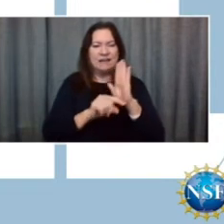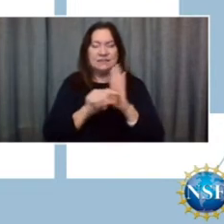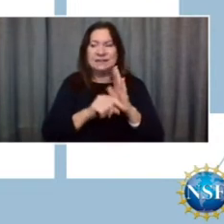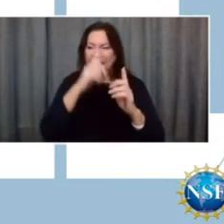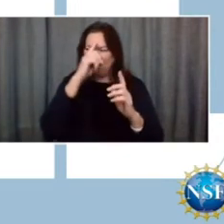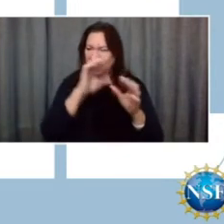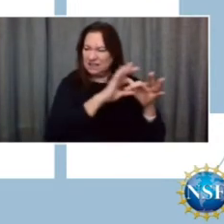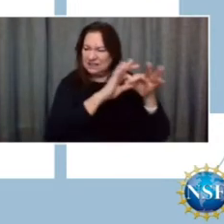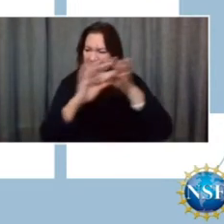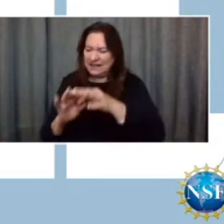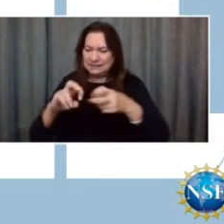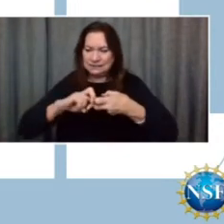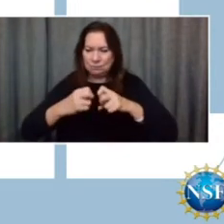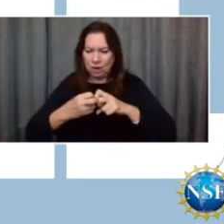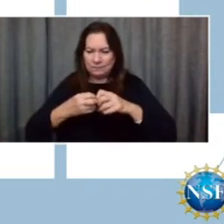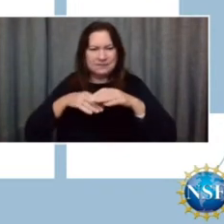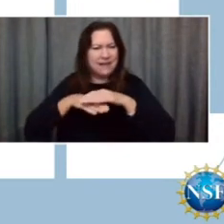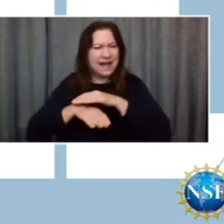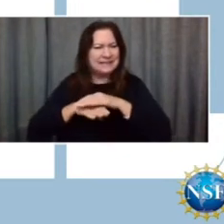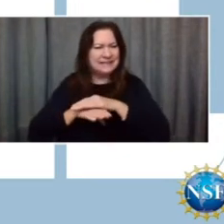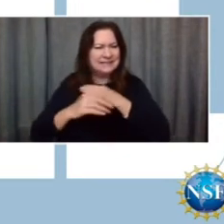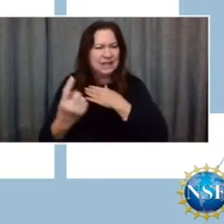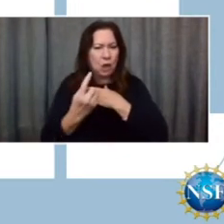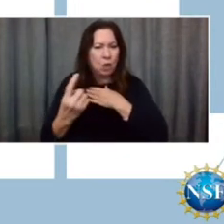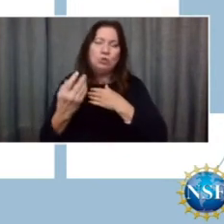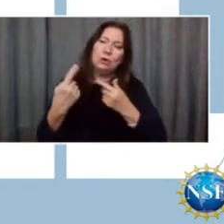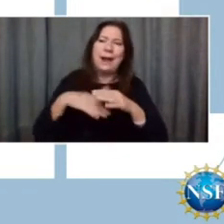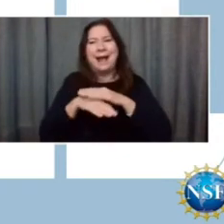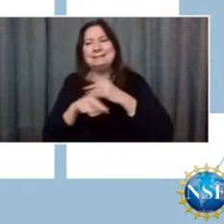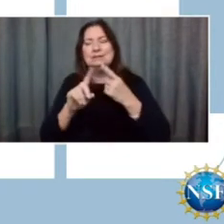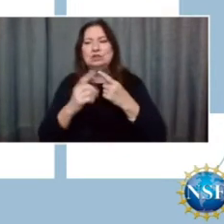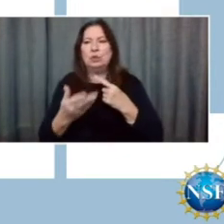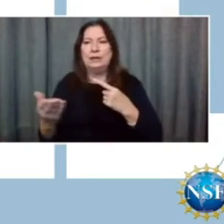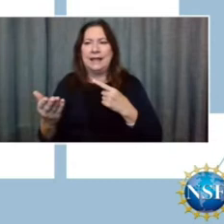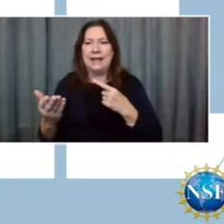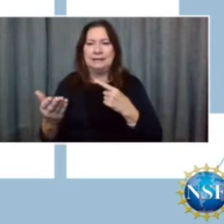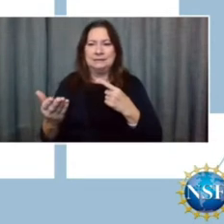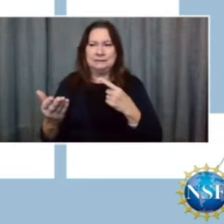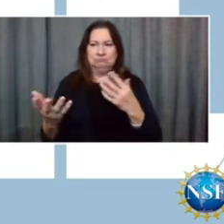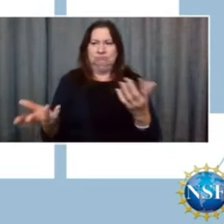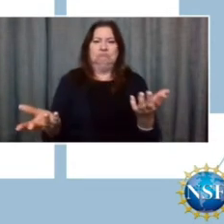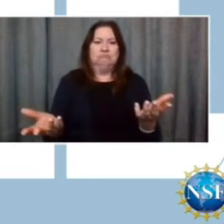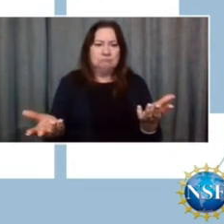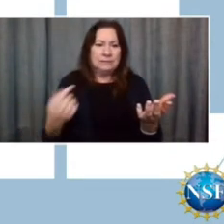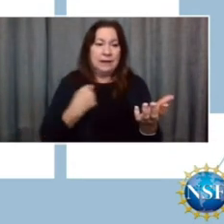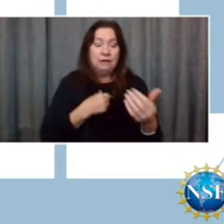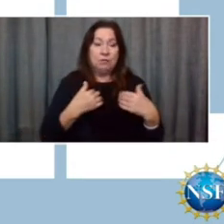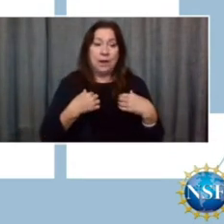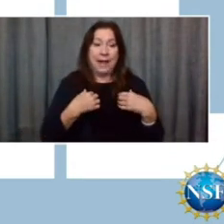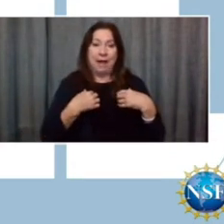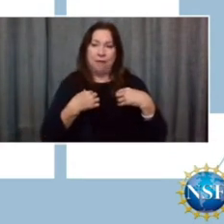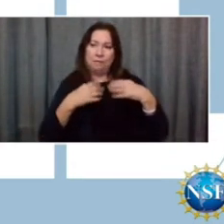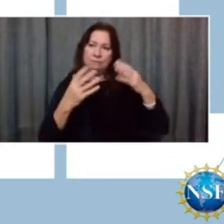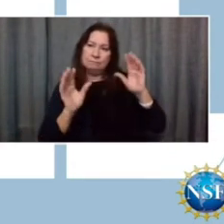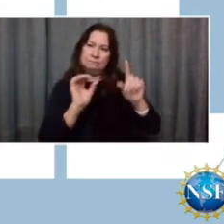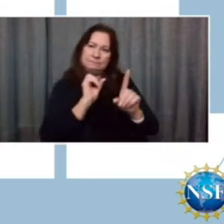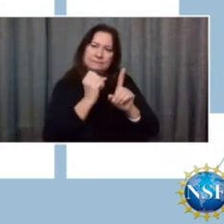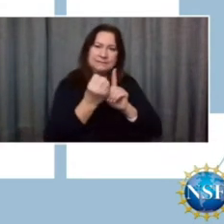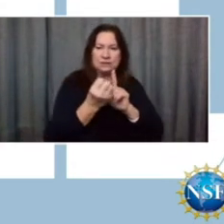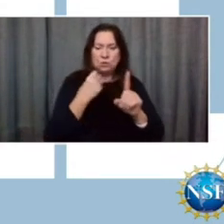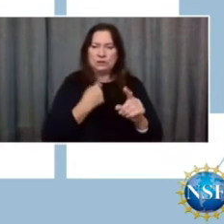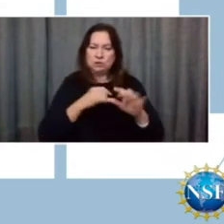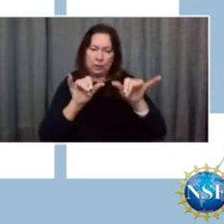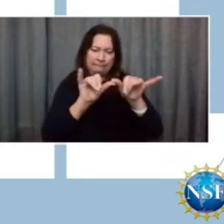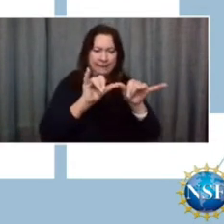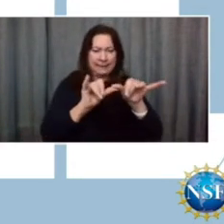problems of access alone, or access to things as are, right? If we have paradigms where we're measuring individuals that